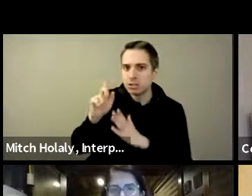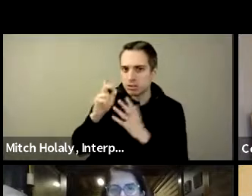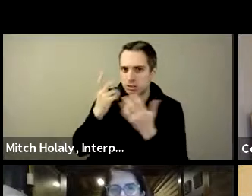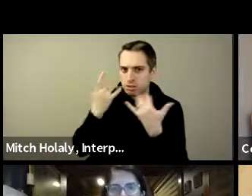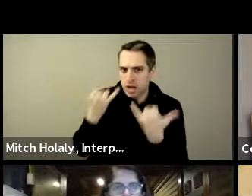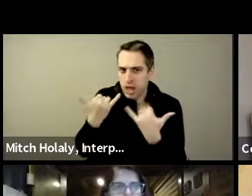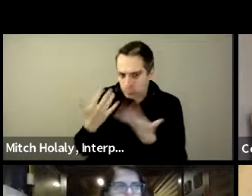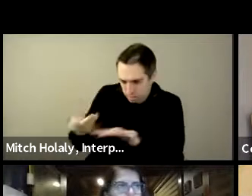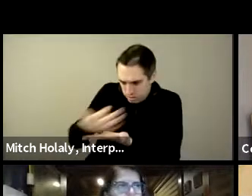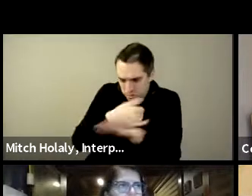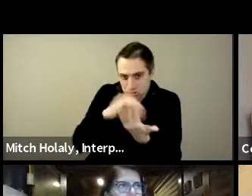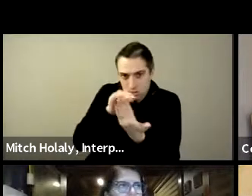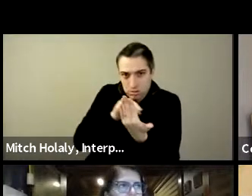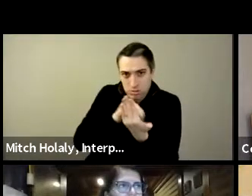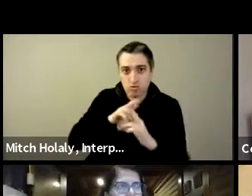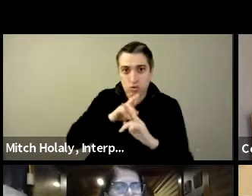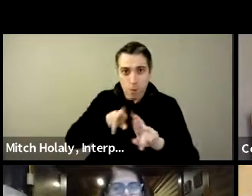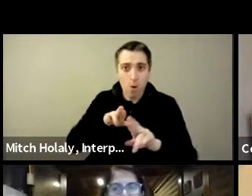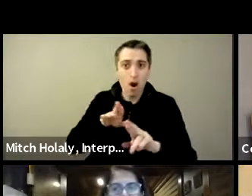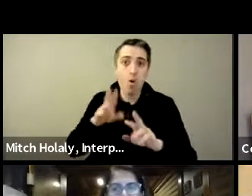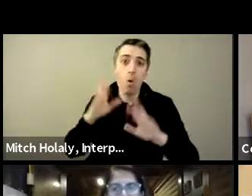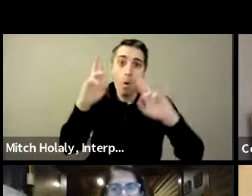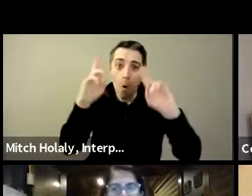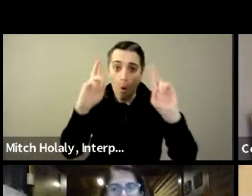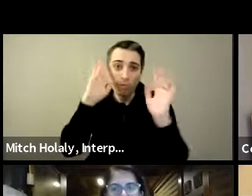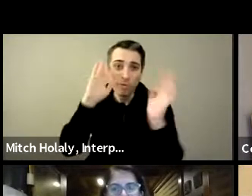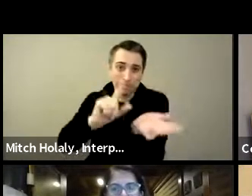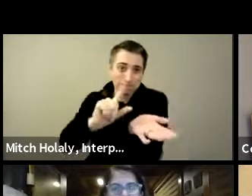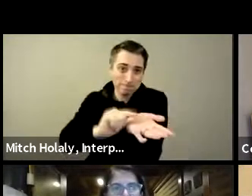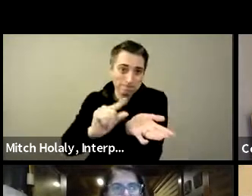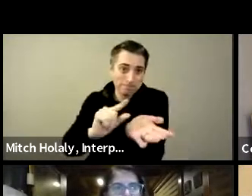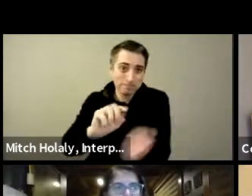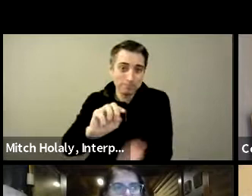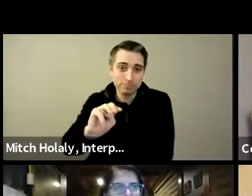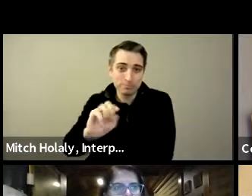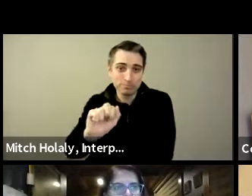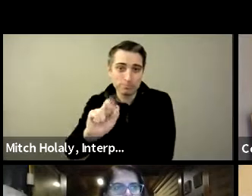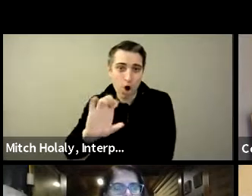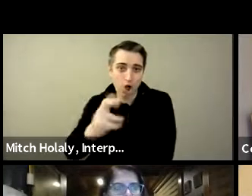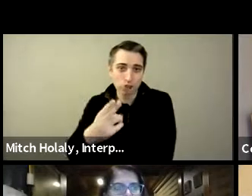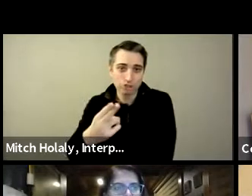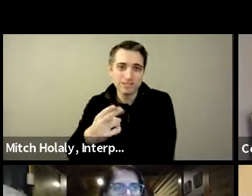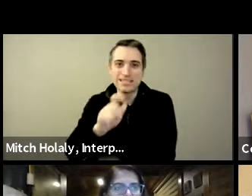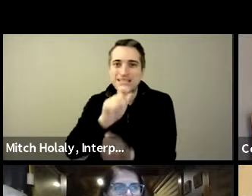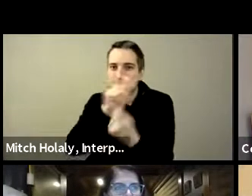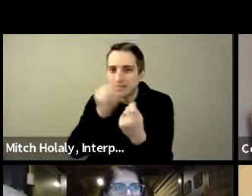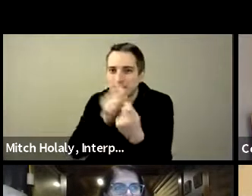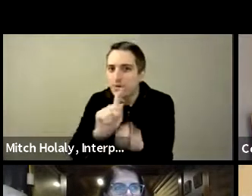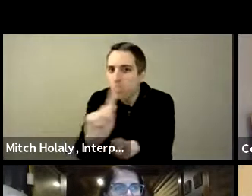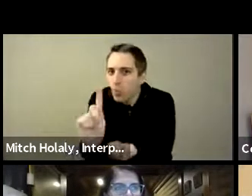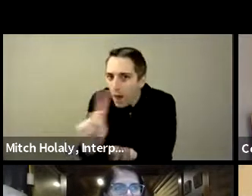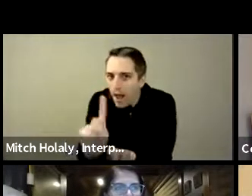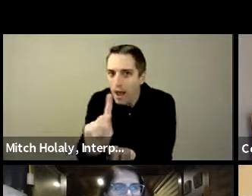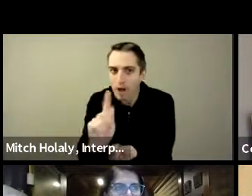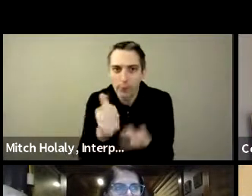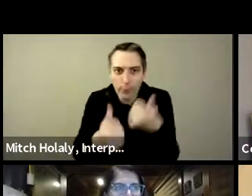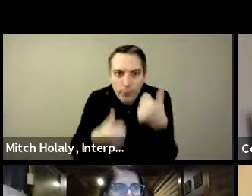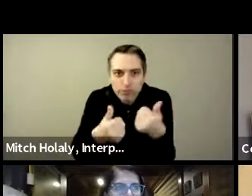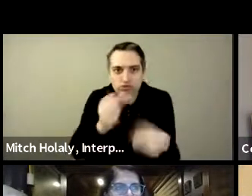March that looks at that a little more closely, where exactly those jobs are. I do know